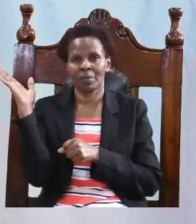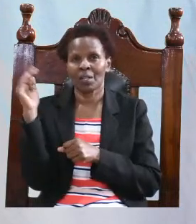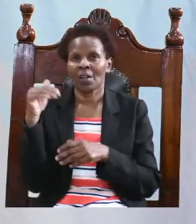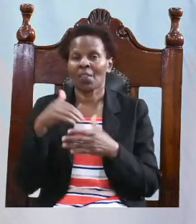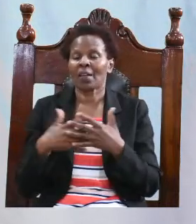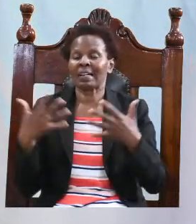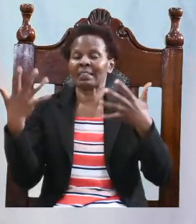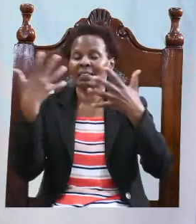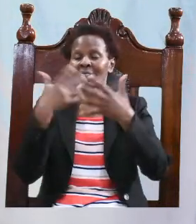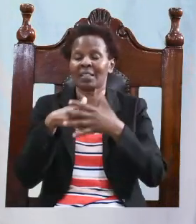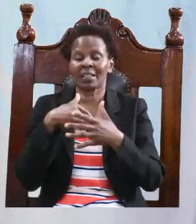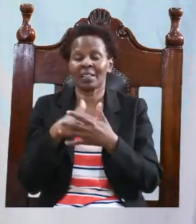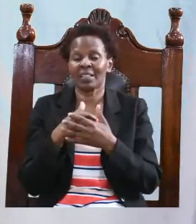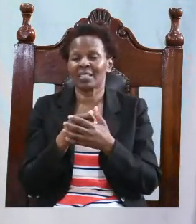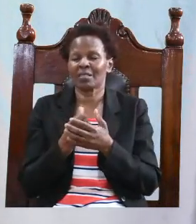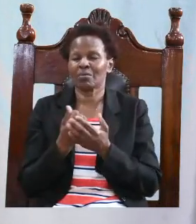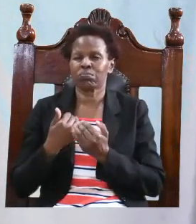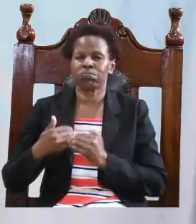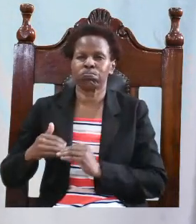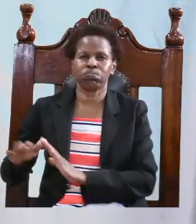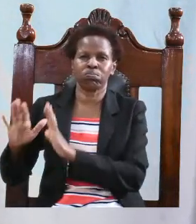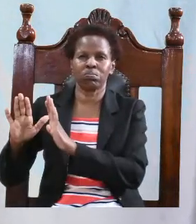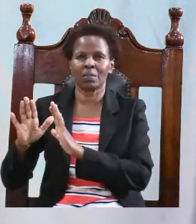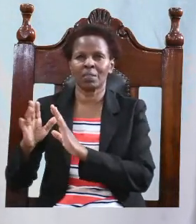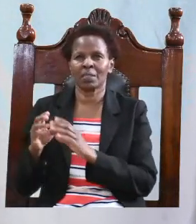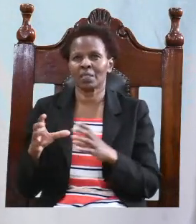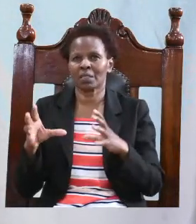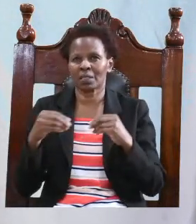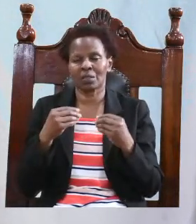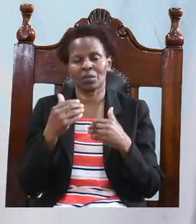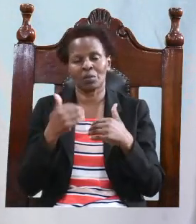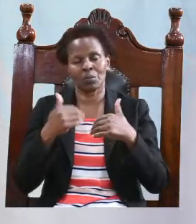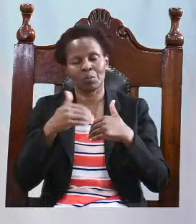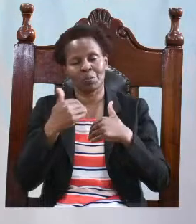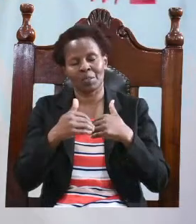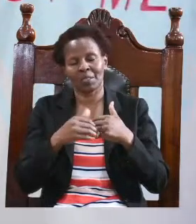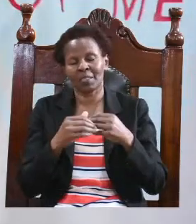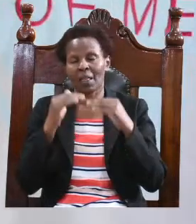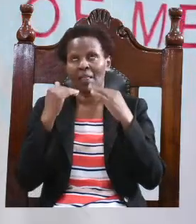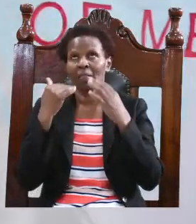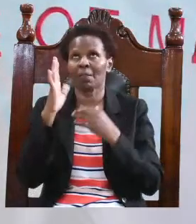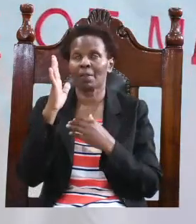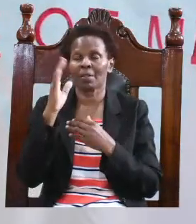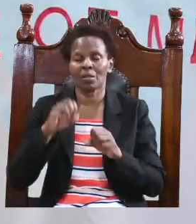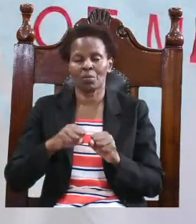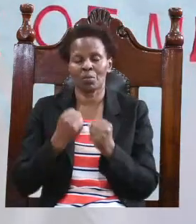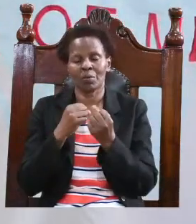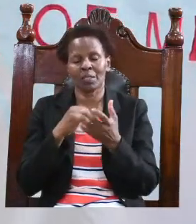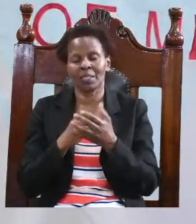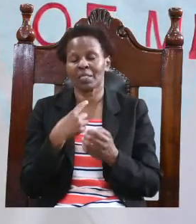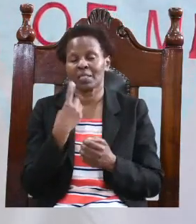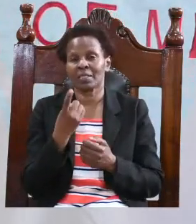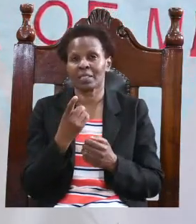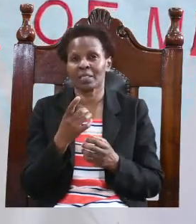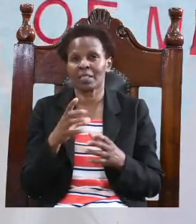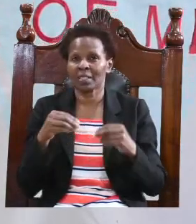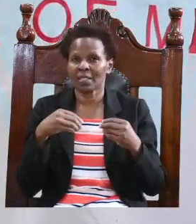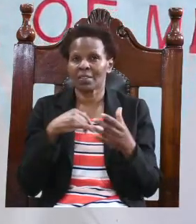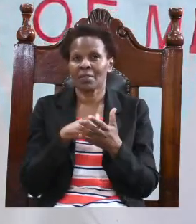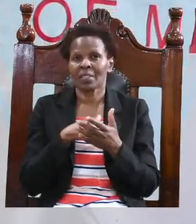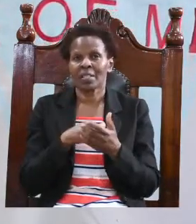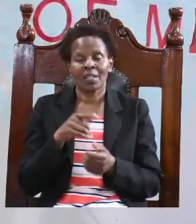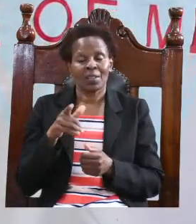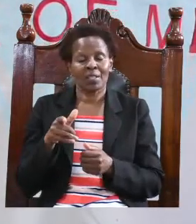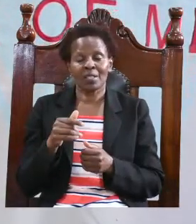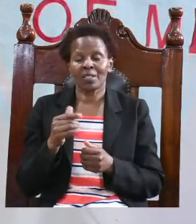the night he was betrayed, he took bread, and when he had given thanks, he broke it and said, take it, this